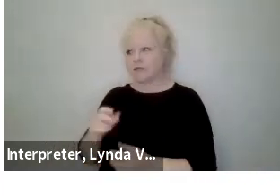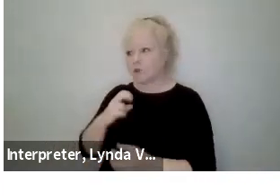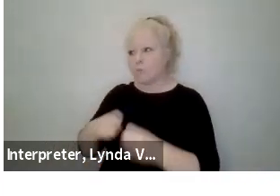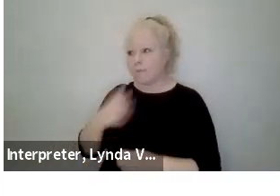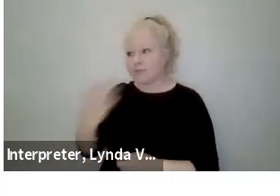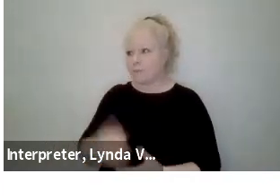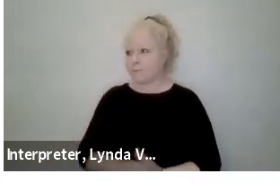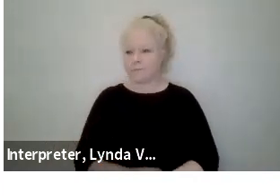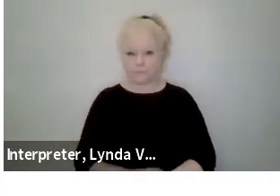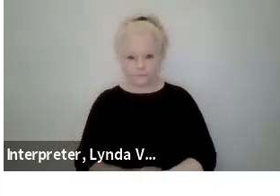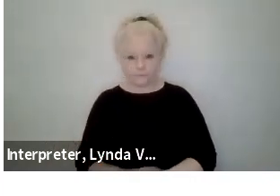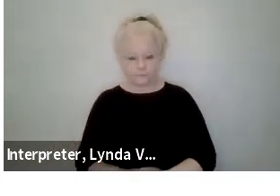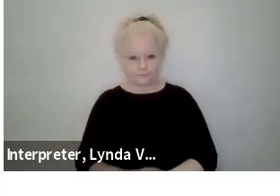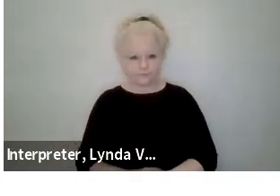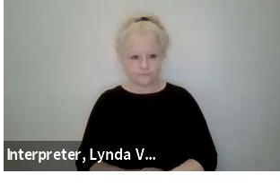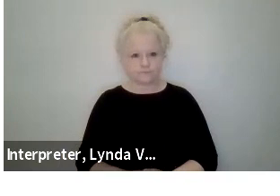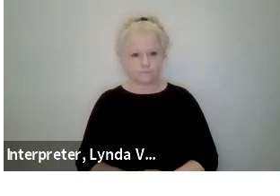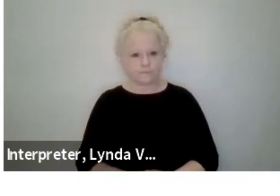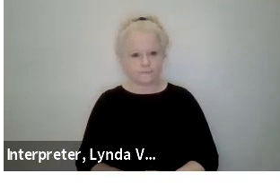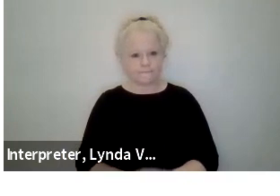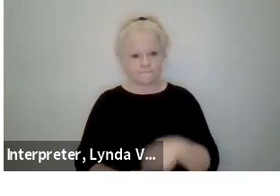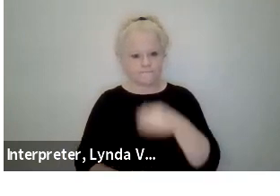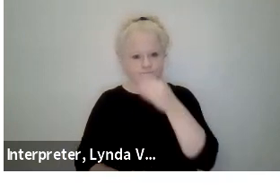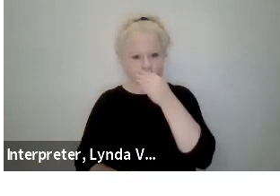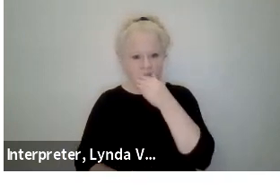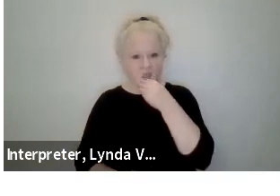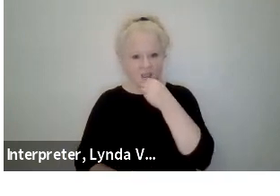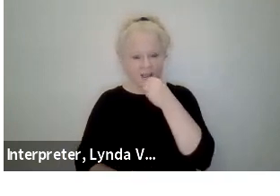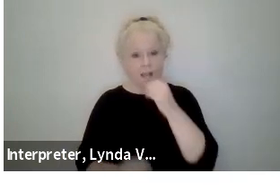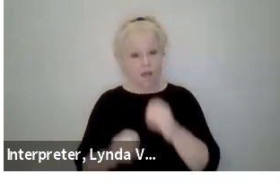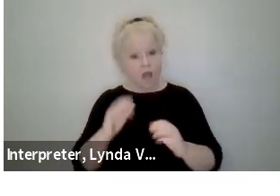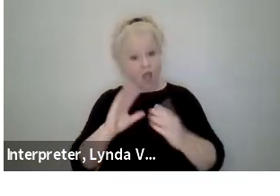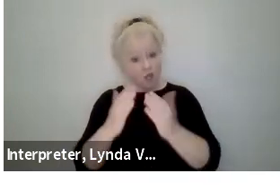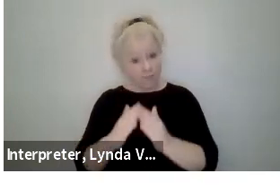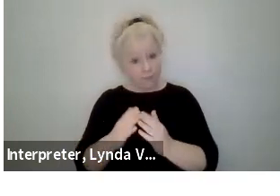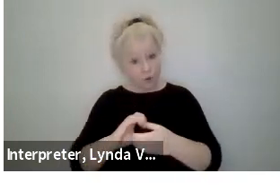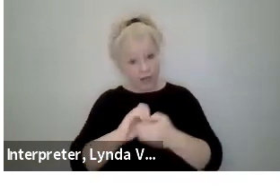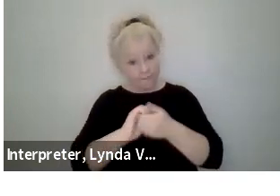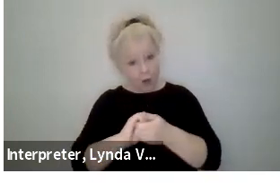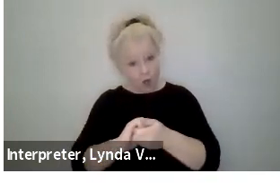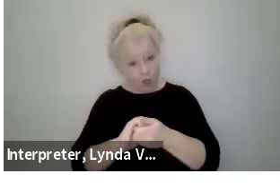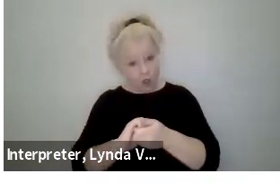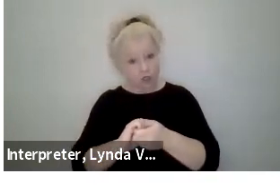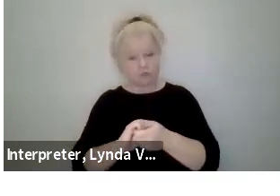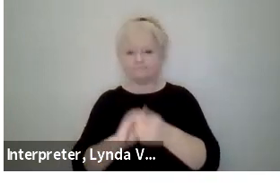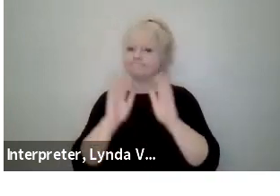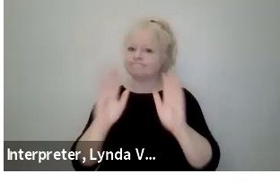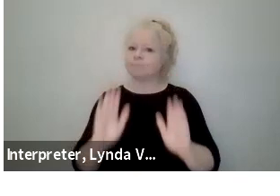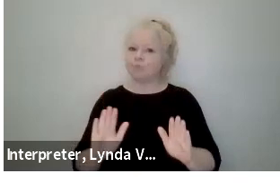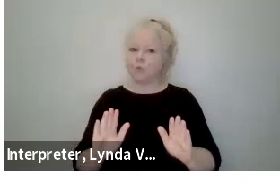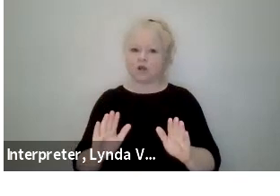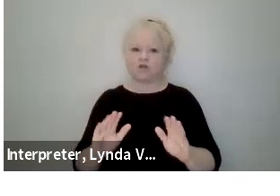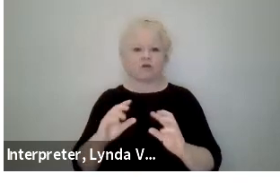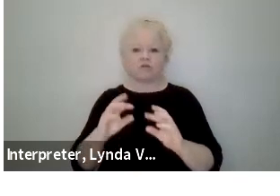you. We have found that our community partners are such a good starting point for spreading the word